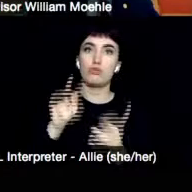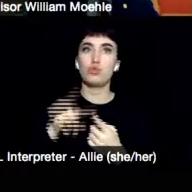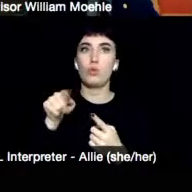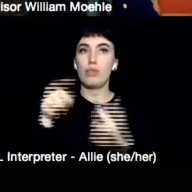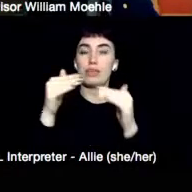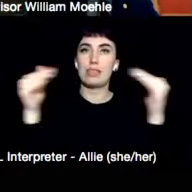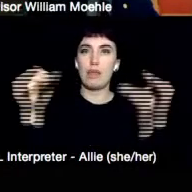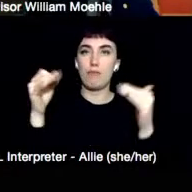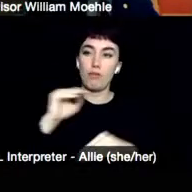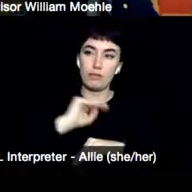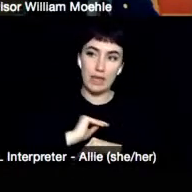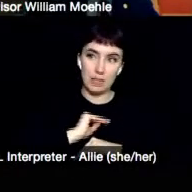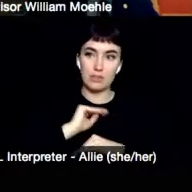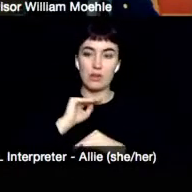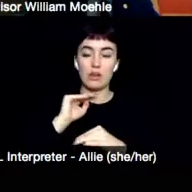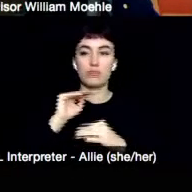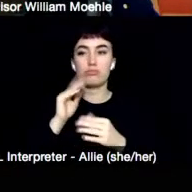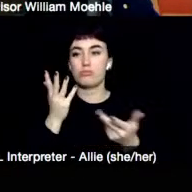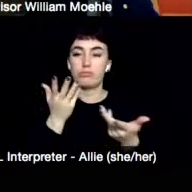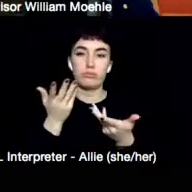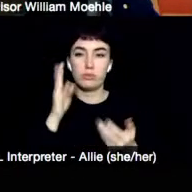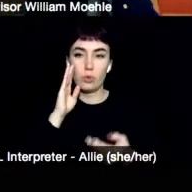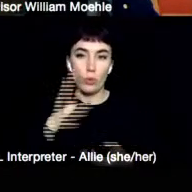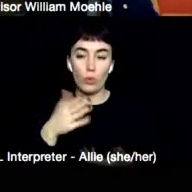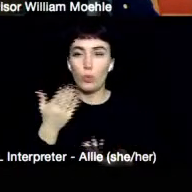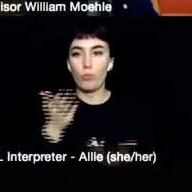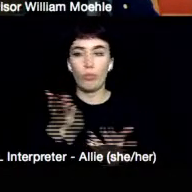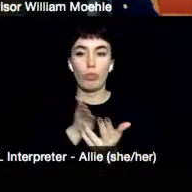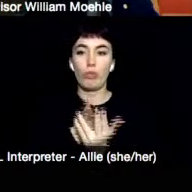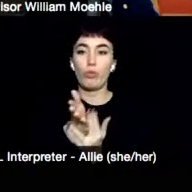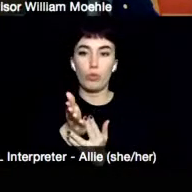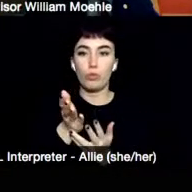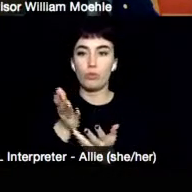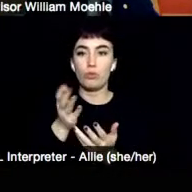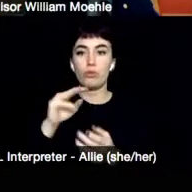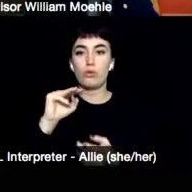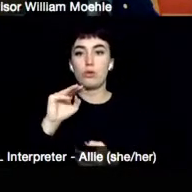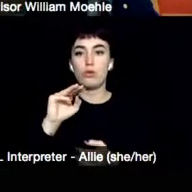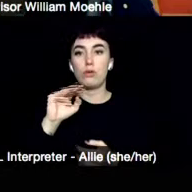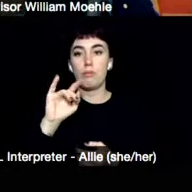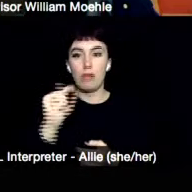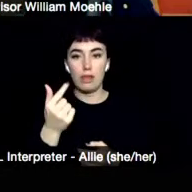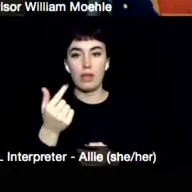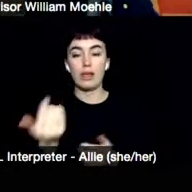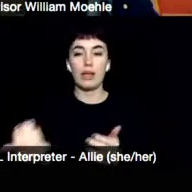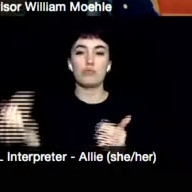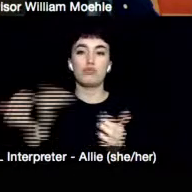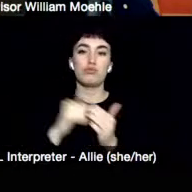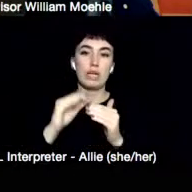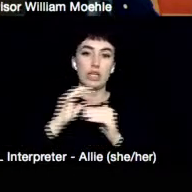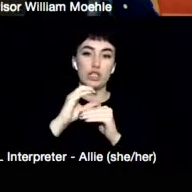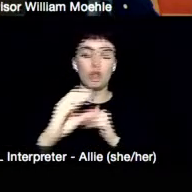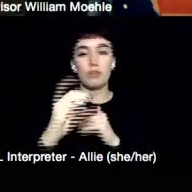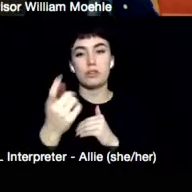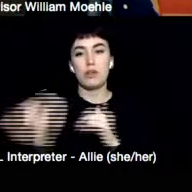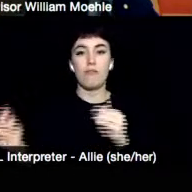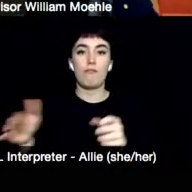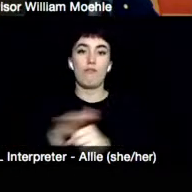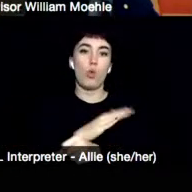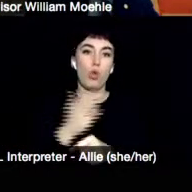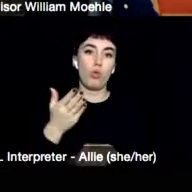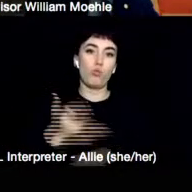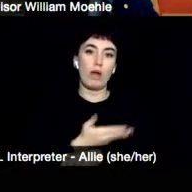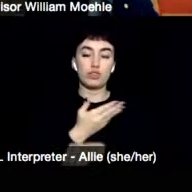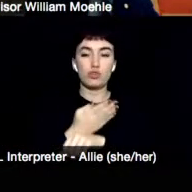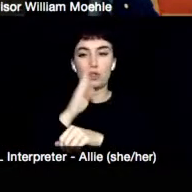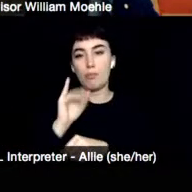of satisfaction, which is, through milling and resurfacing full restoration by the